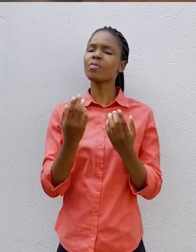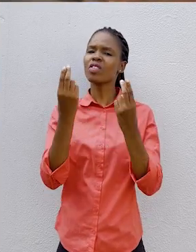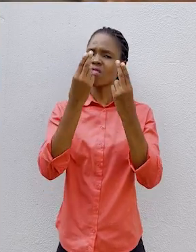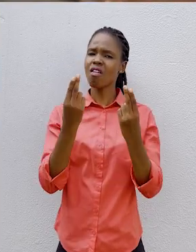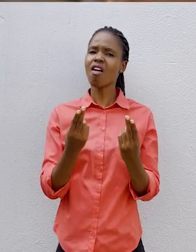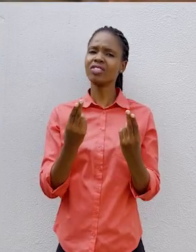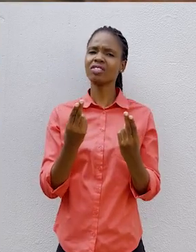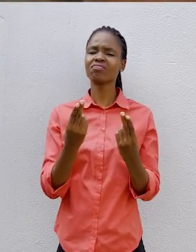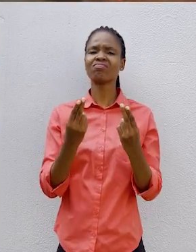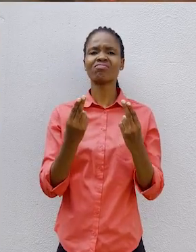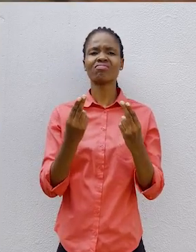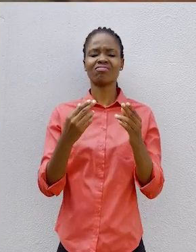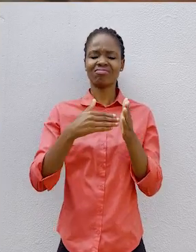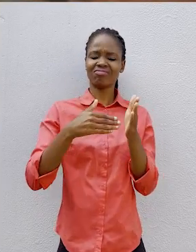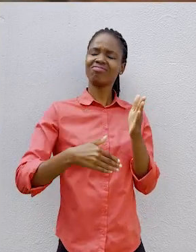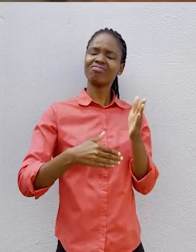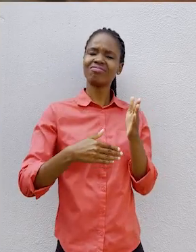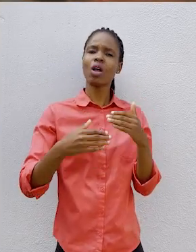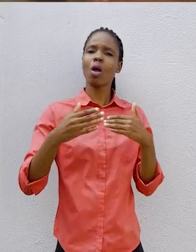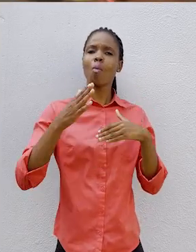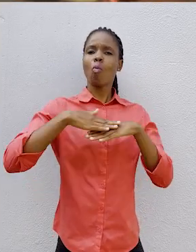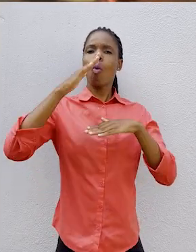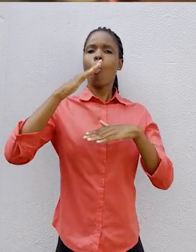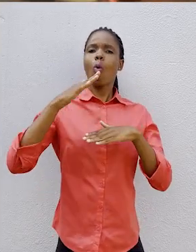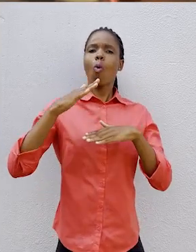probably art in general to make it